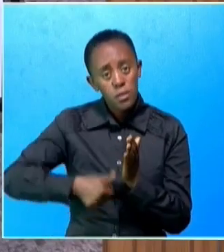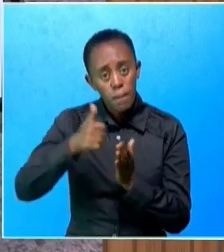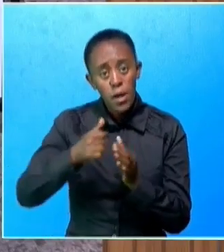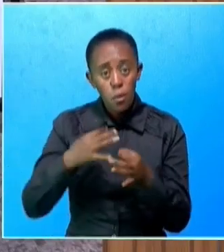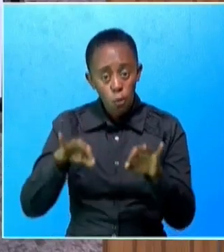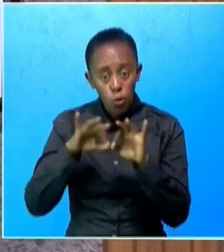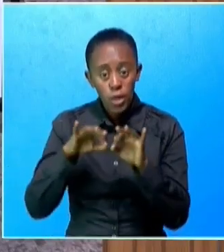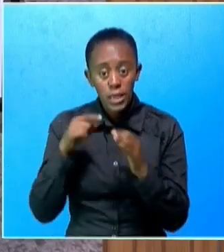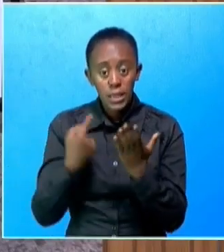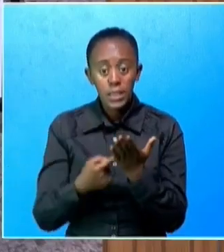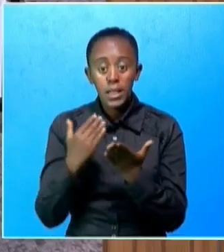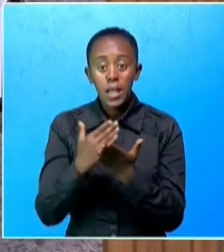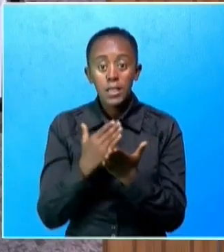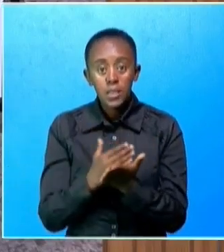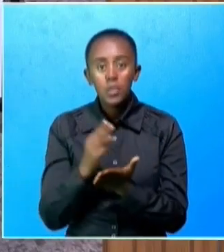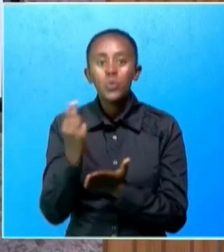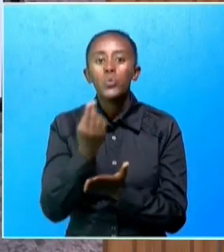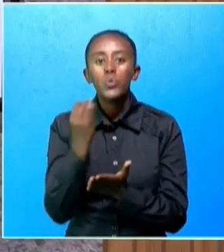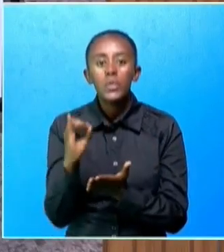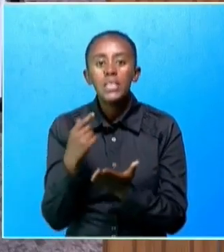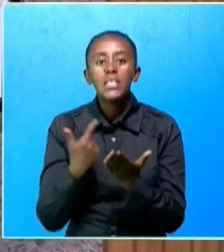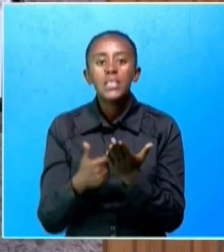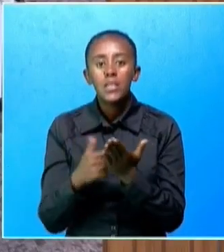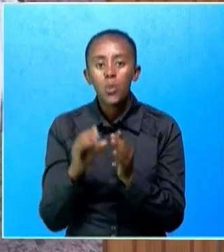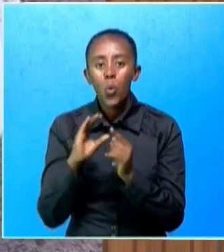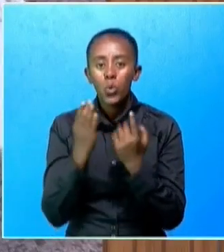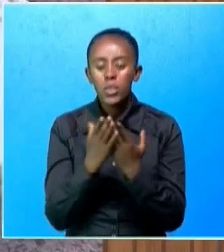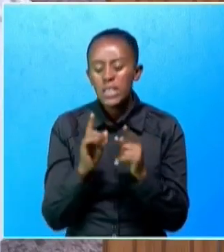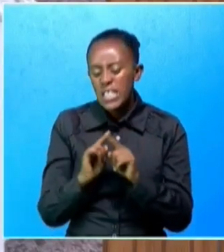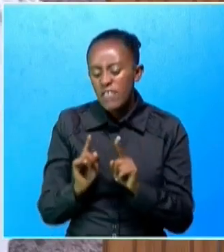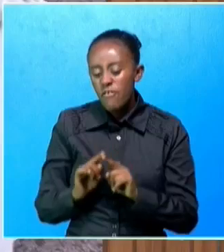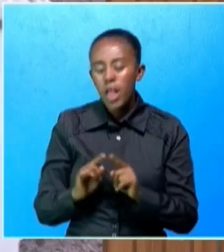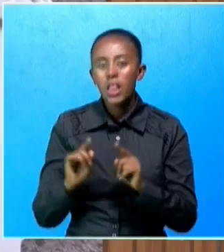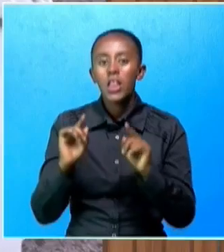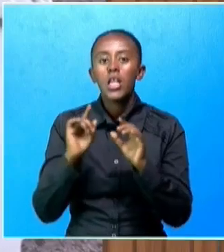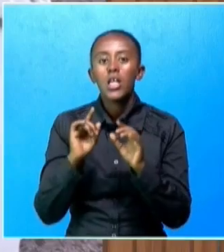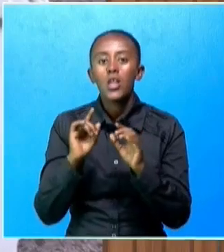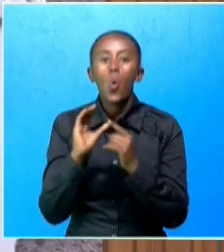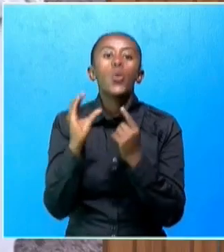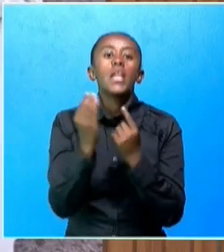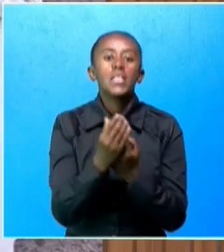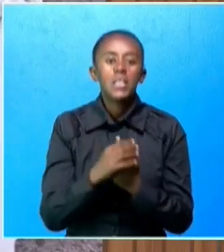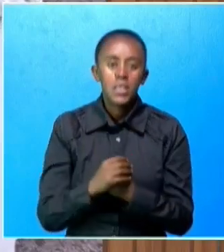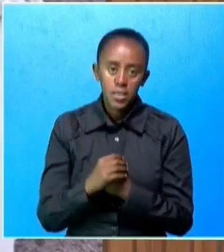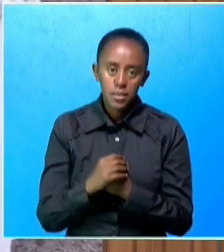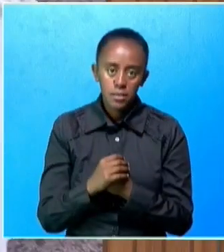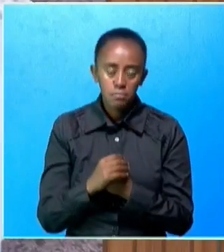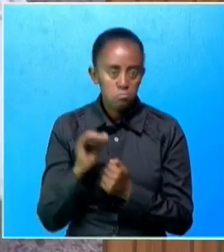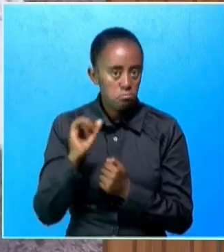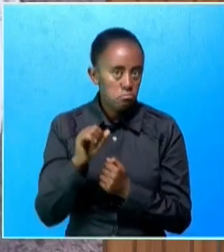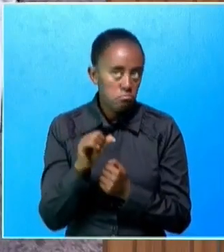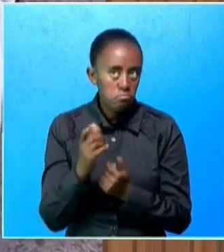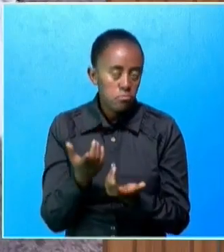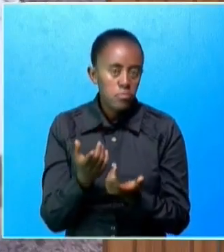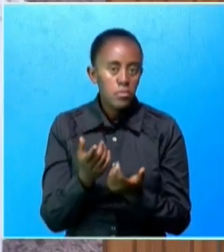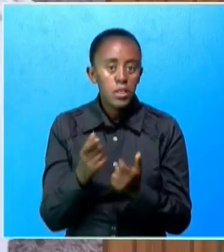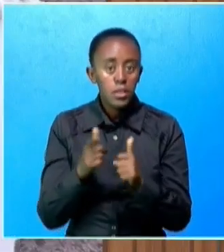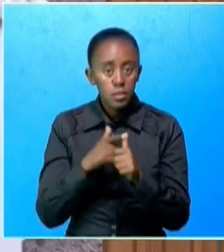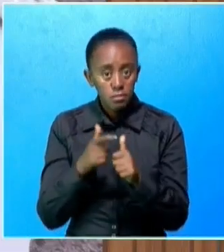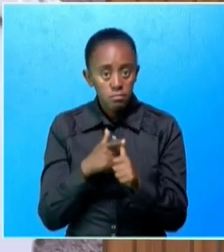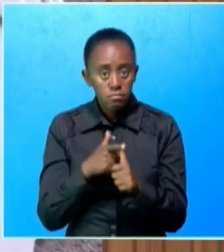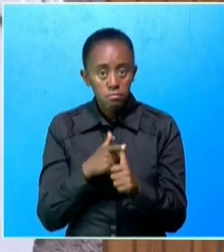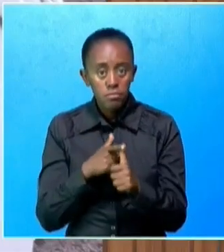lesson is that using these conditionals in different contexts. Yeah, to come to the first part of